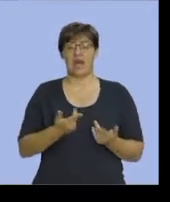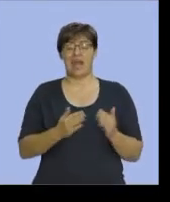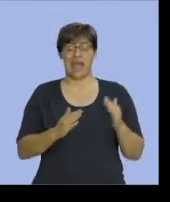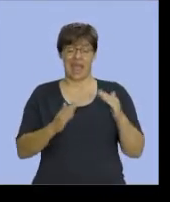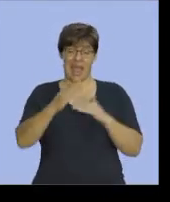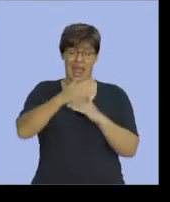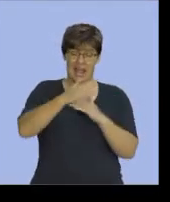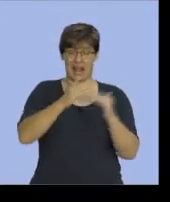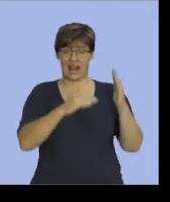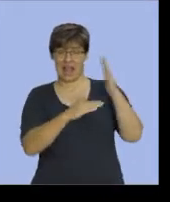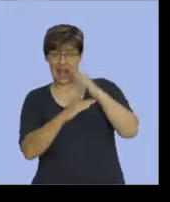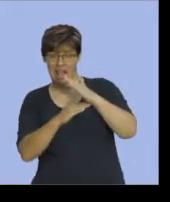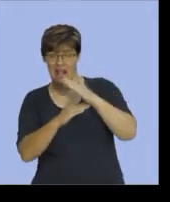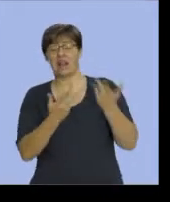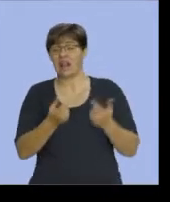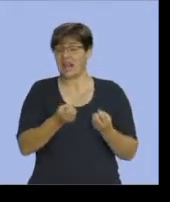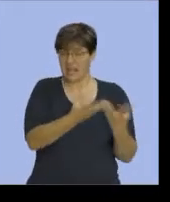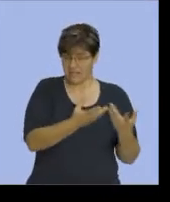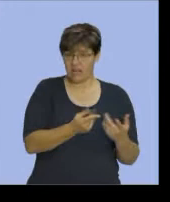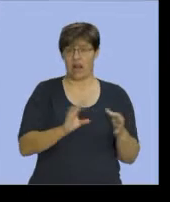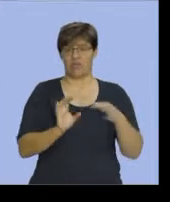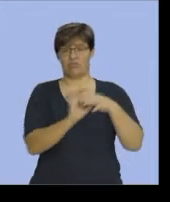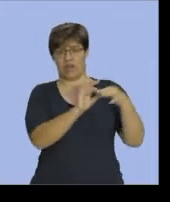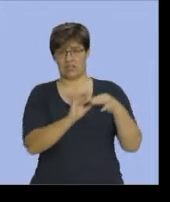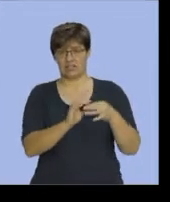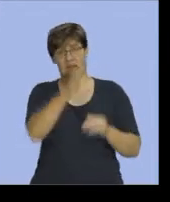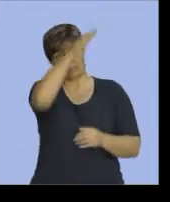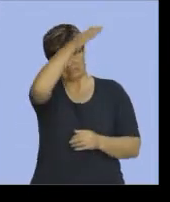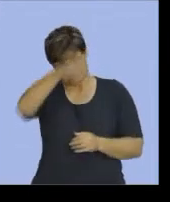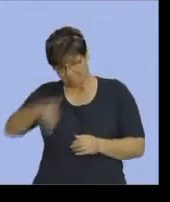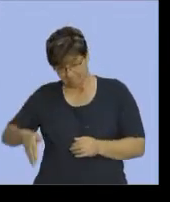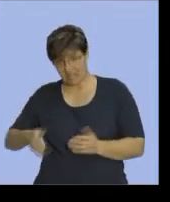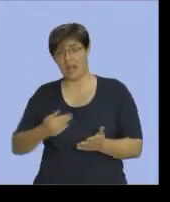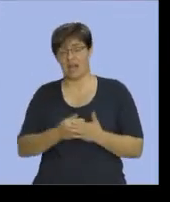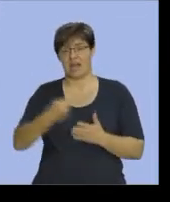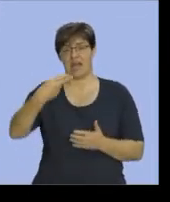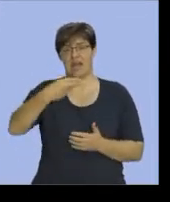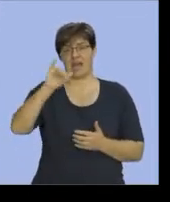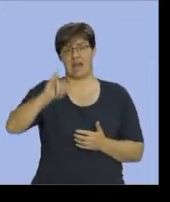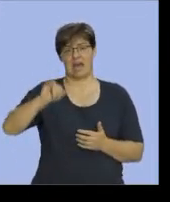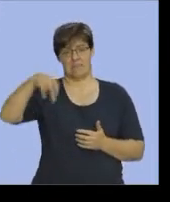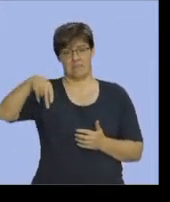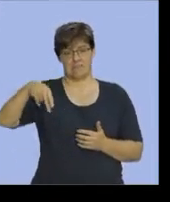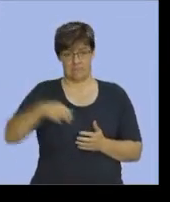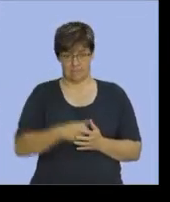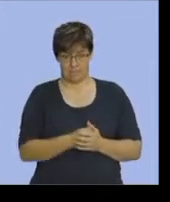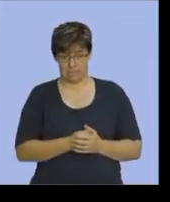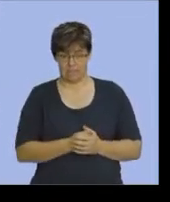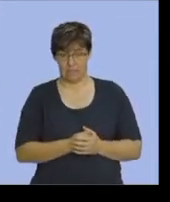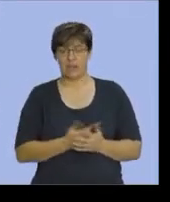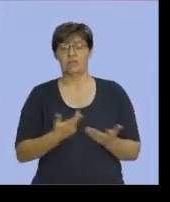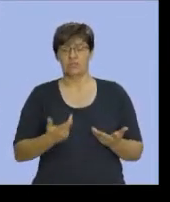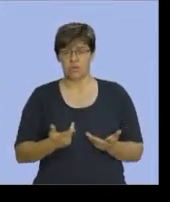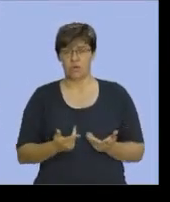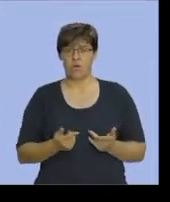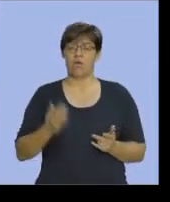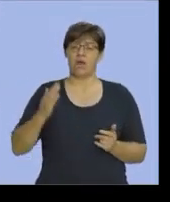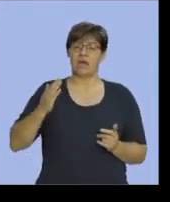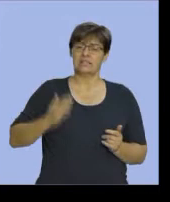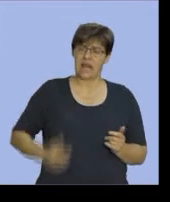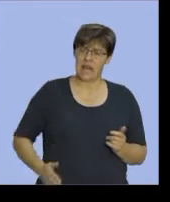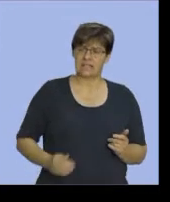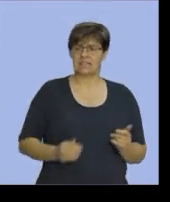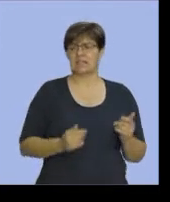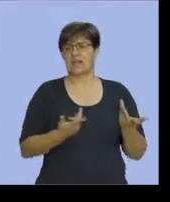the angle that is given. Also, we use it to find an unknown side when given two other sides. So